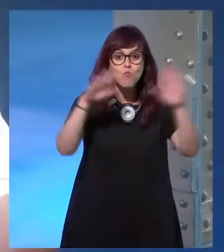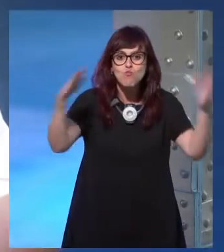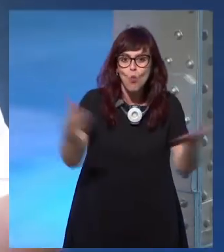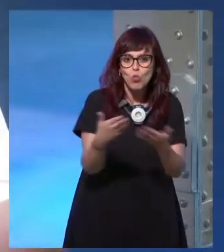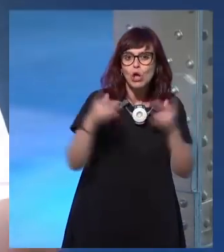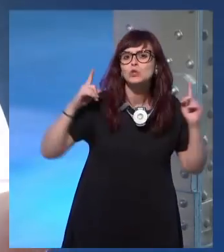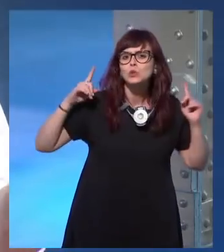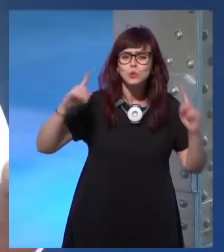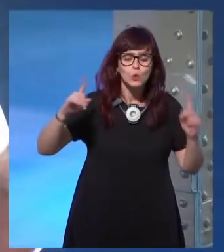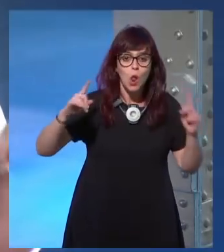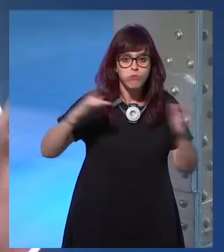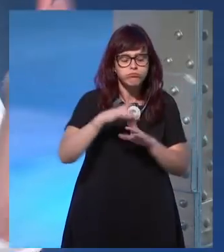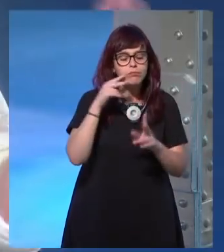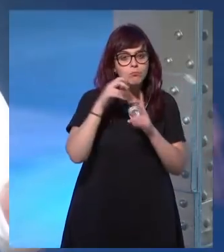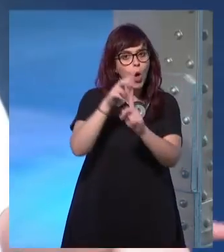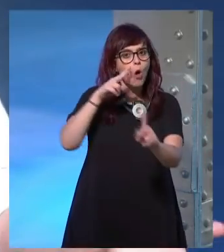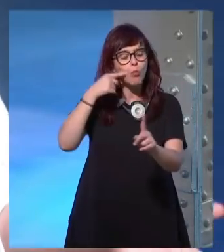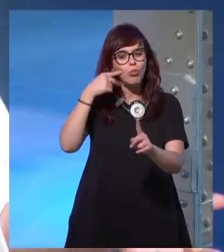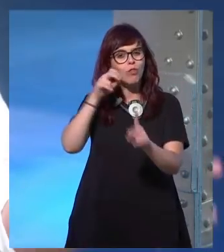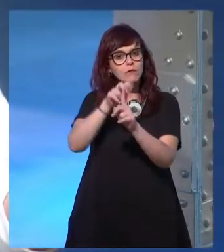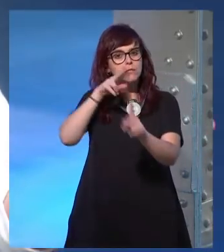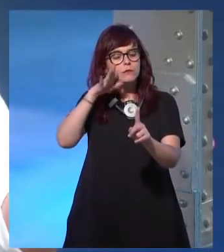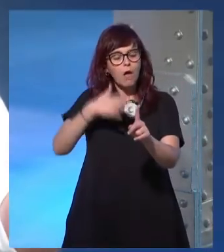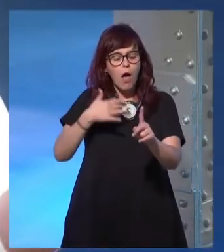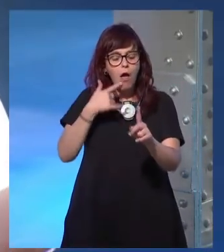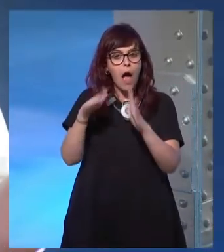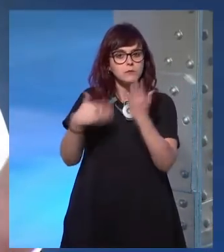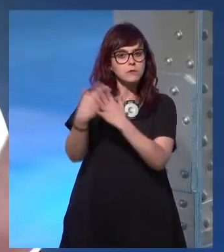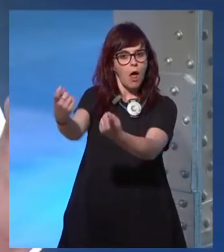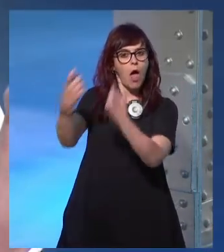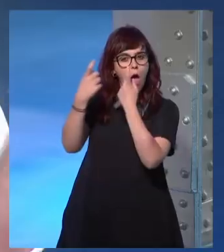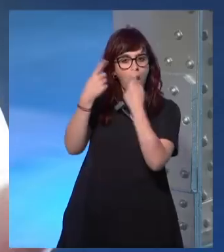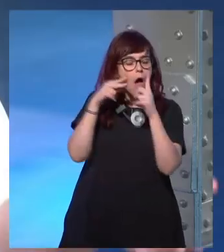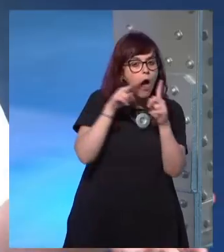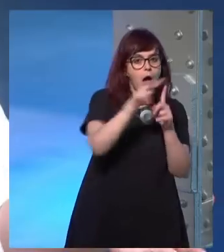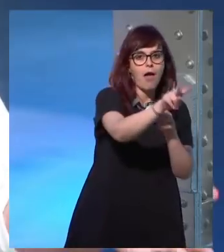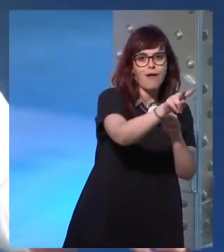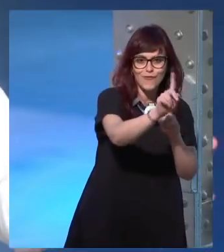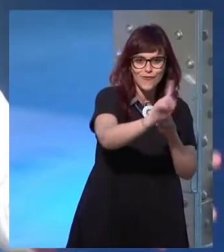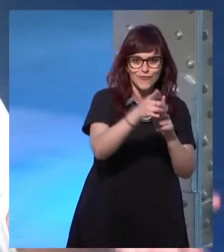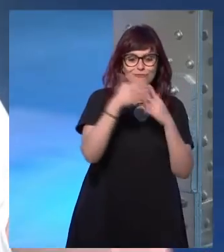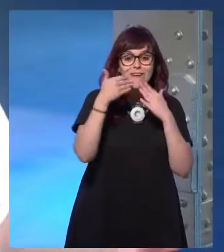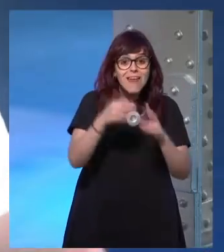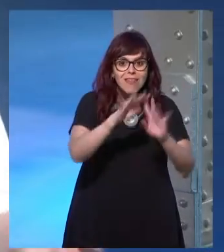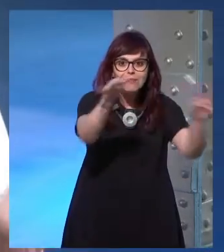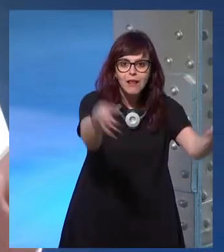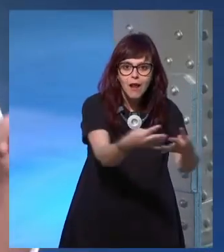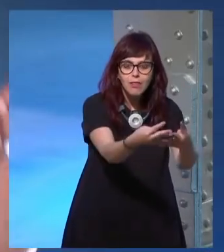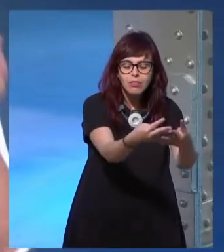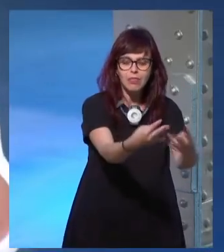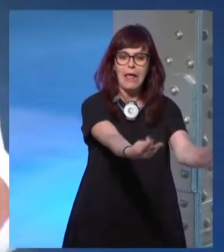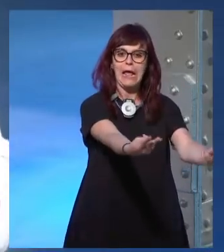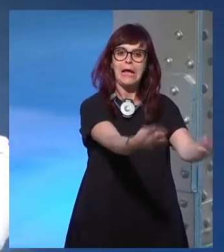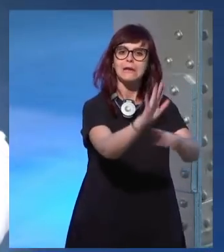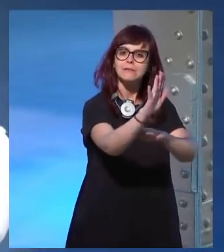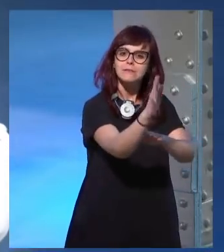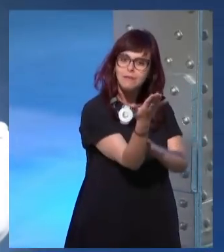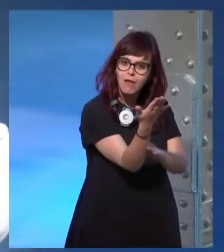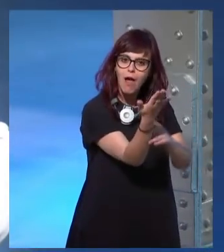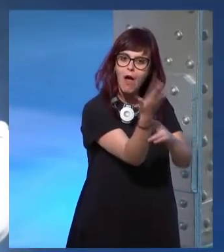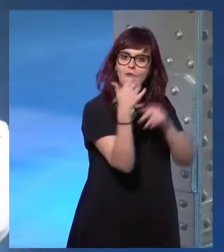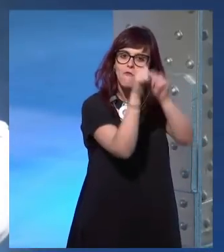it's a two-edged weapon. It allows people to find each other who are terrible and want to murder people, and it finds